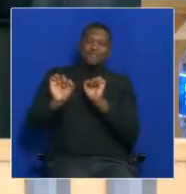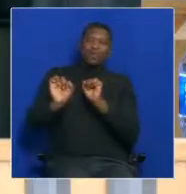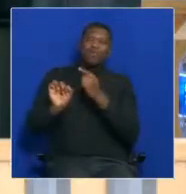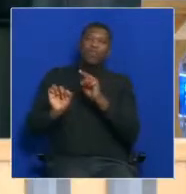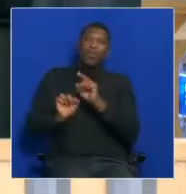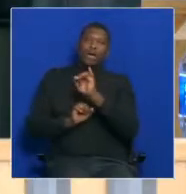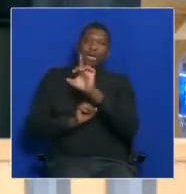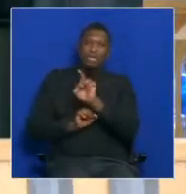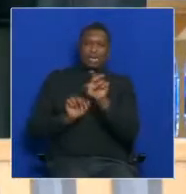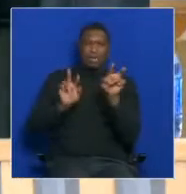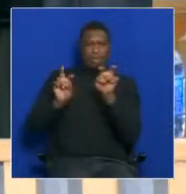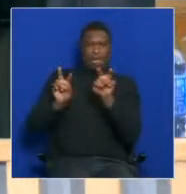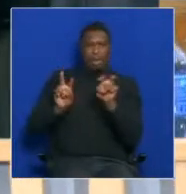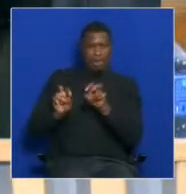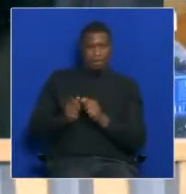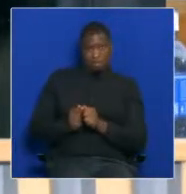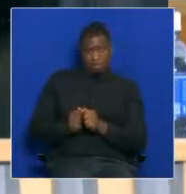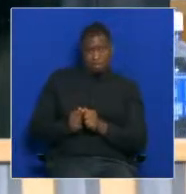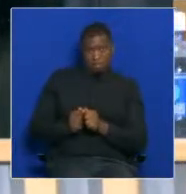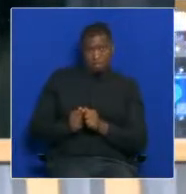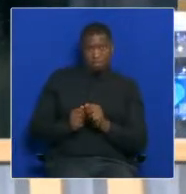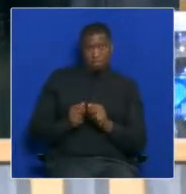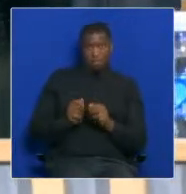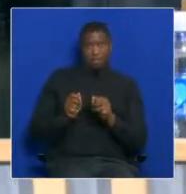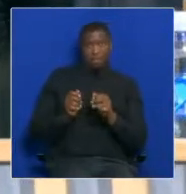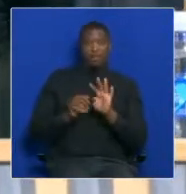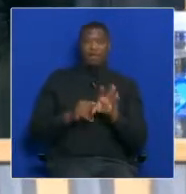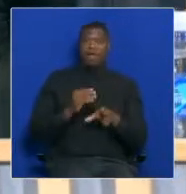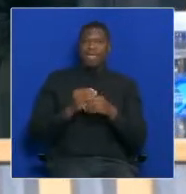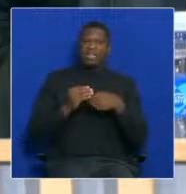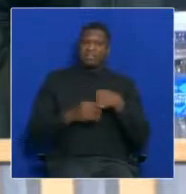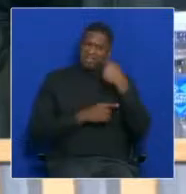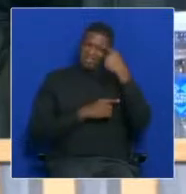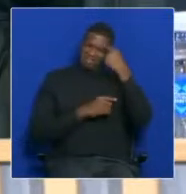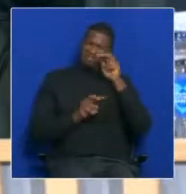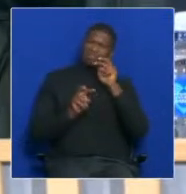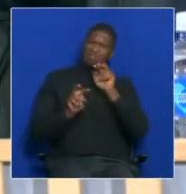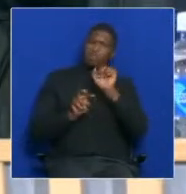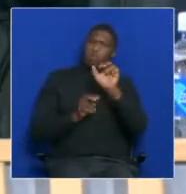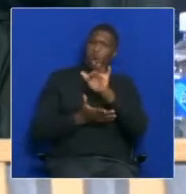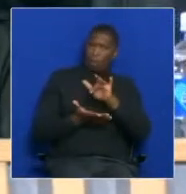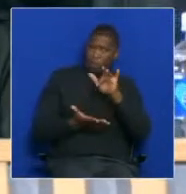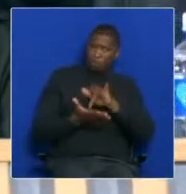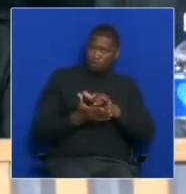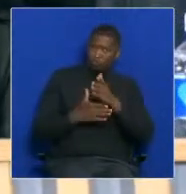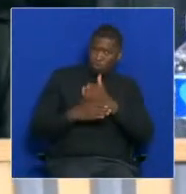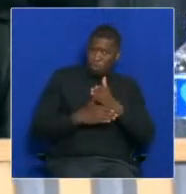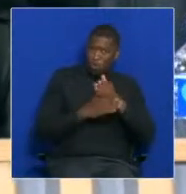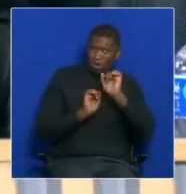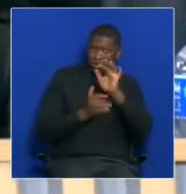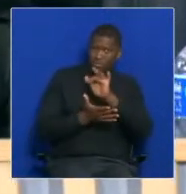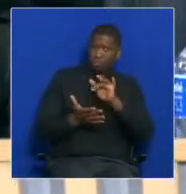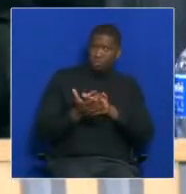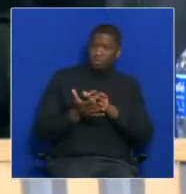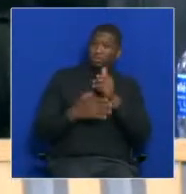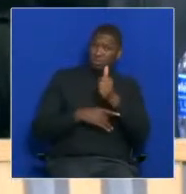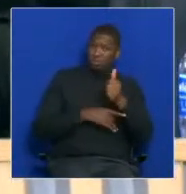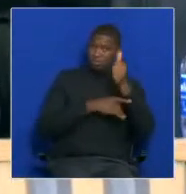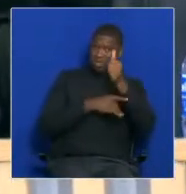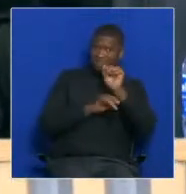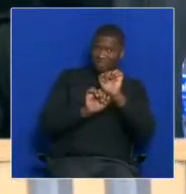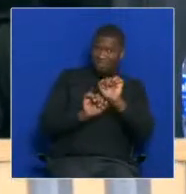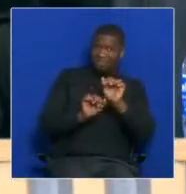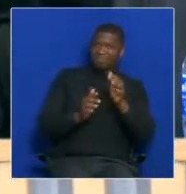matters. And I would have thought by virtue of your position, I assumed by virtue of your position, you would